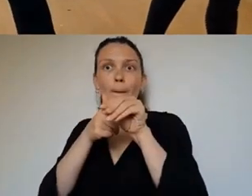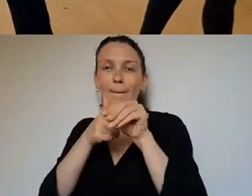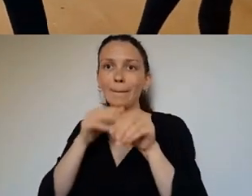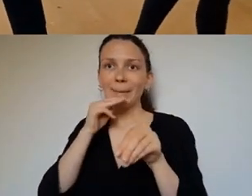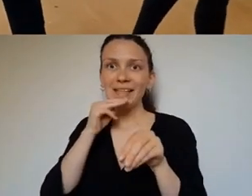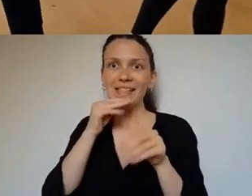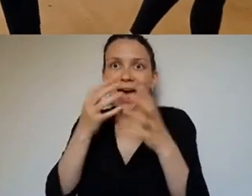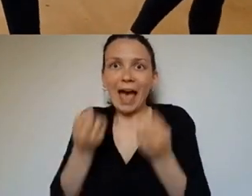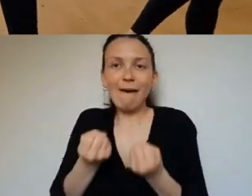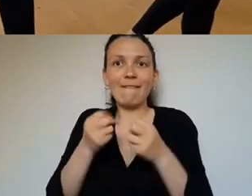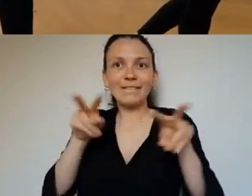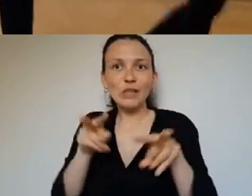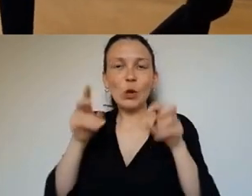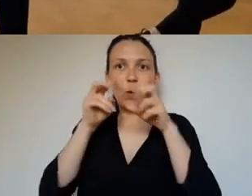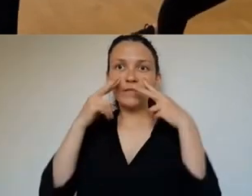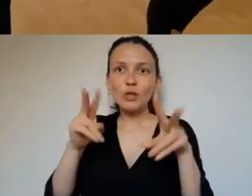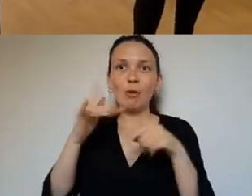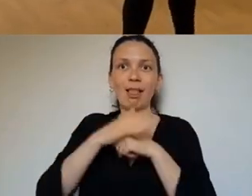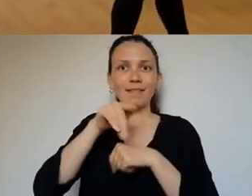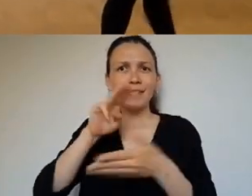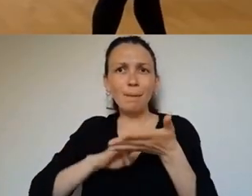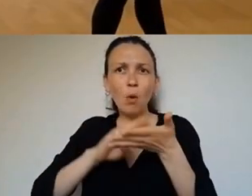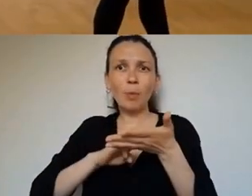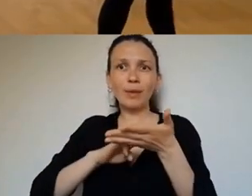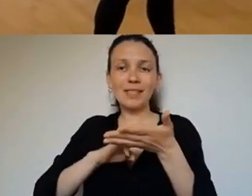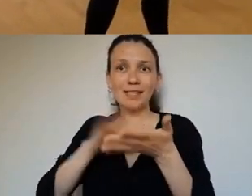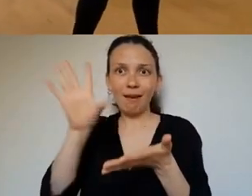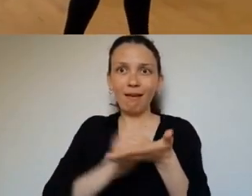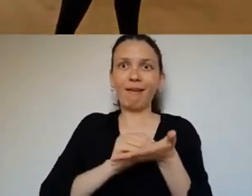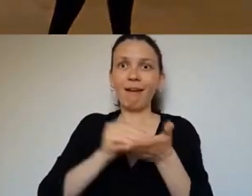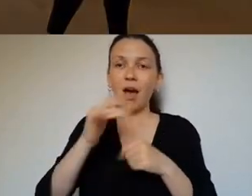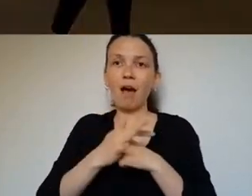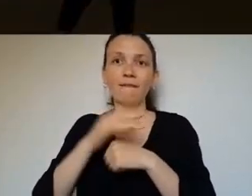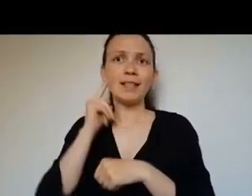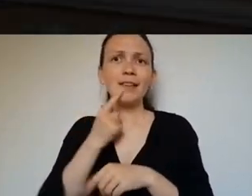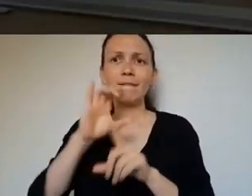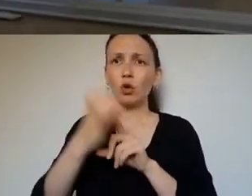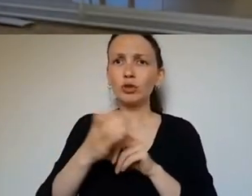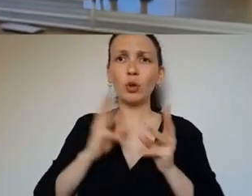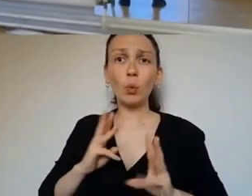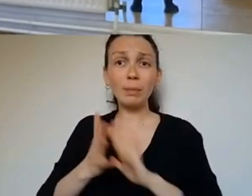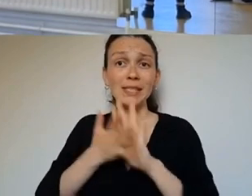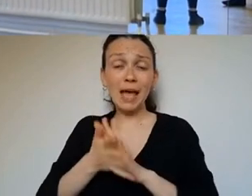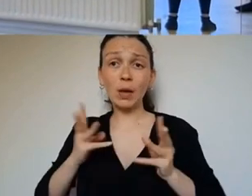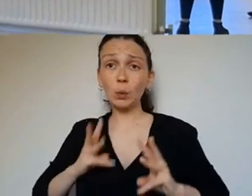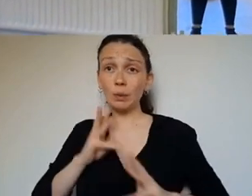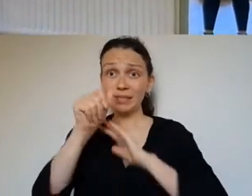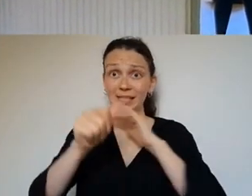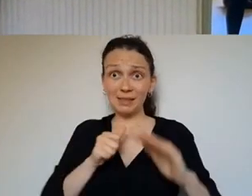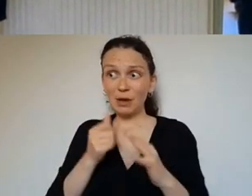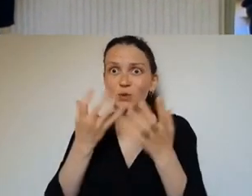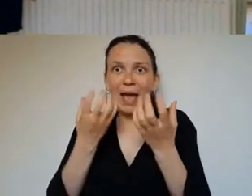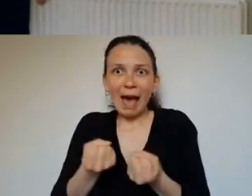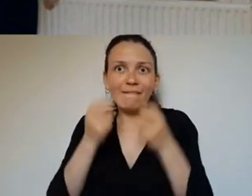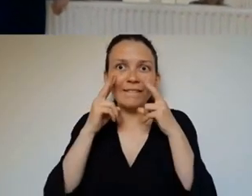ephemeral, and that foreground deaf culture, women's experience and women's sign in action. They might in another